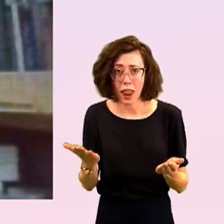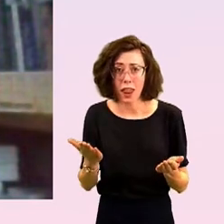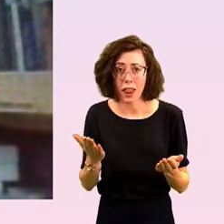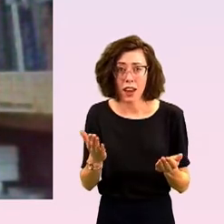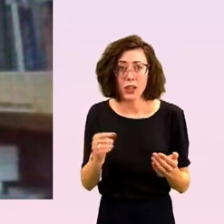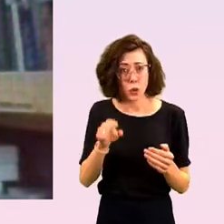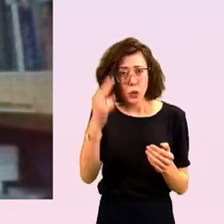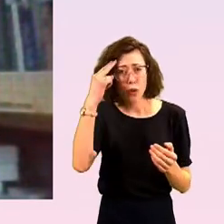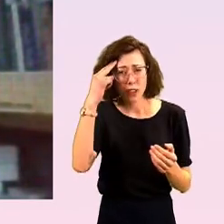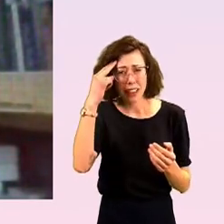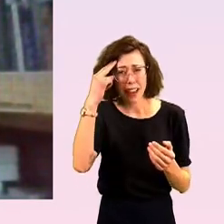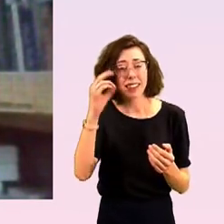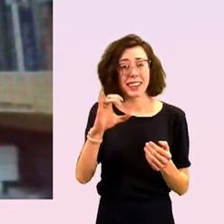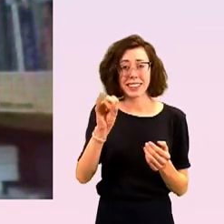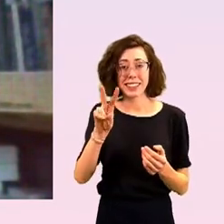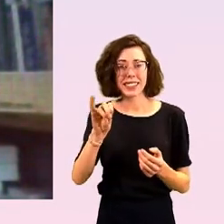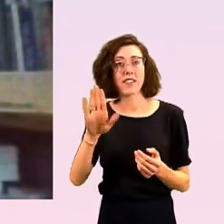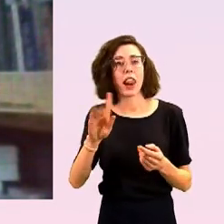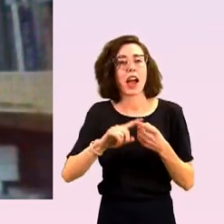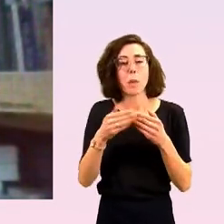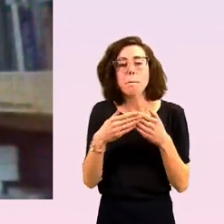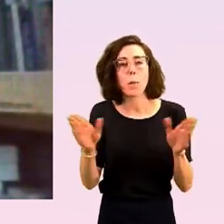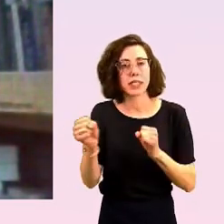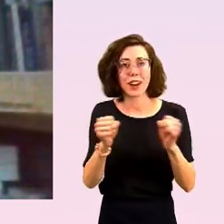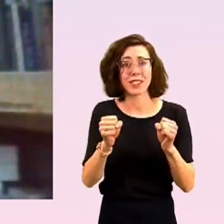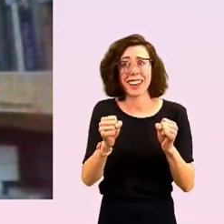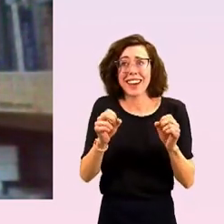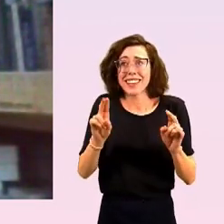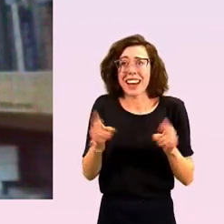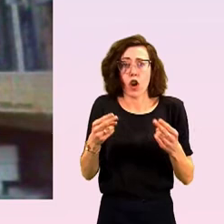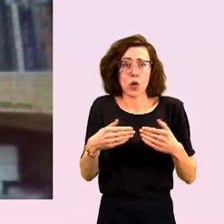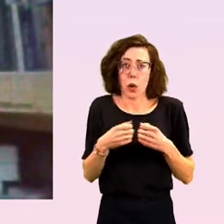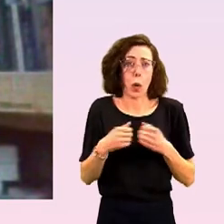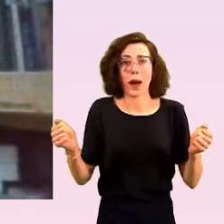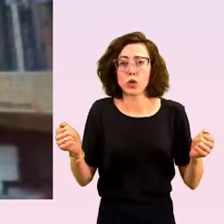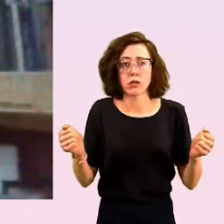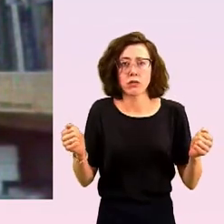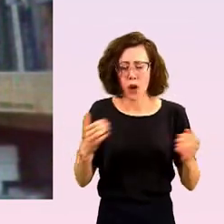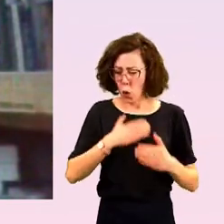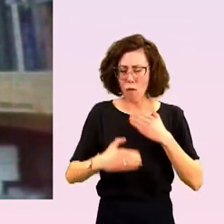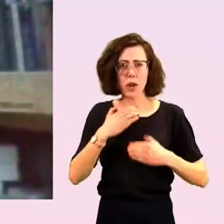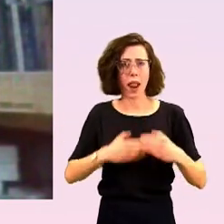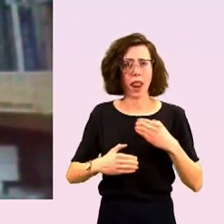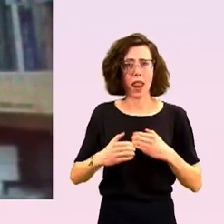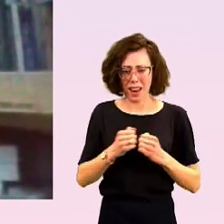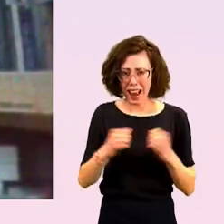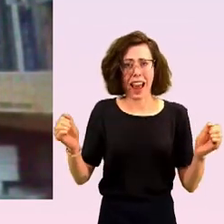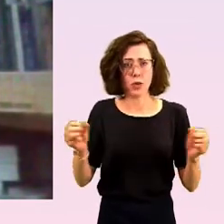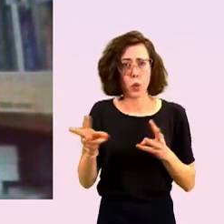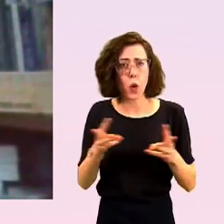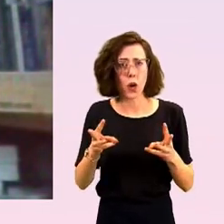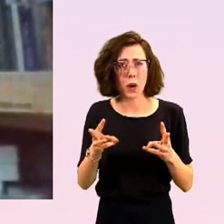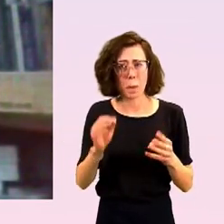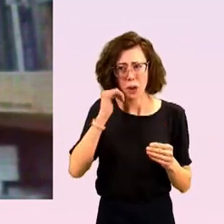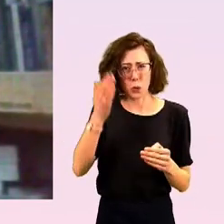can understand that civil and public servants couldn't come out or be comfortable being out in work when you're coming from that kind of hostility and that kind